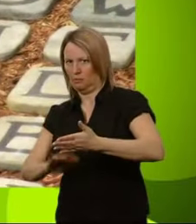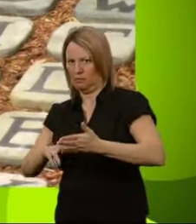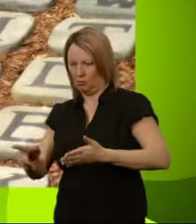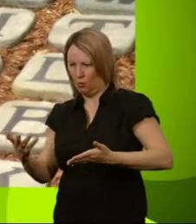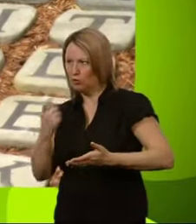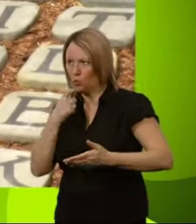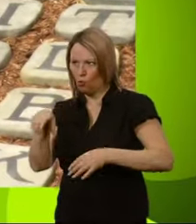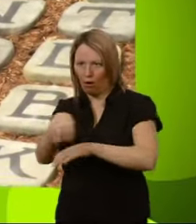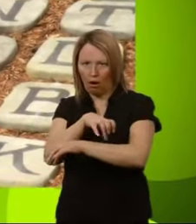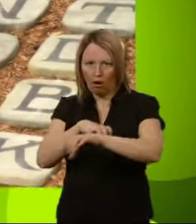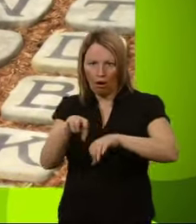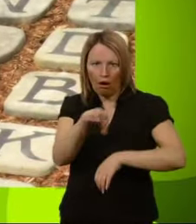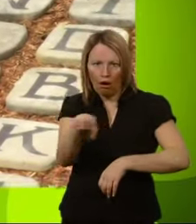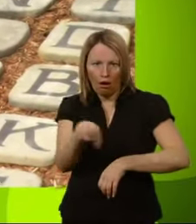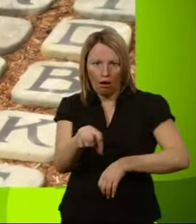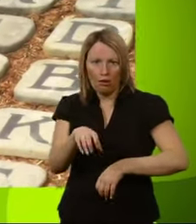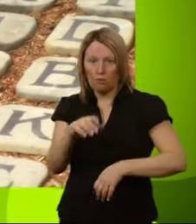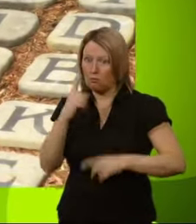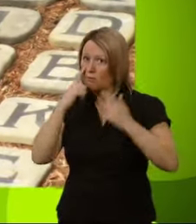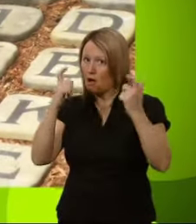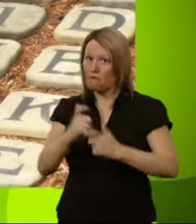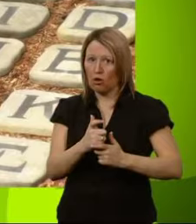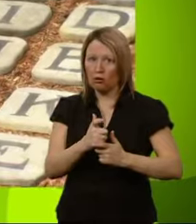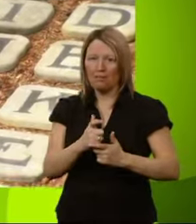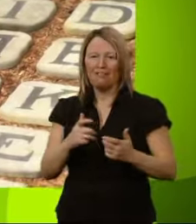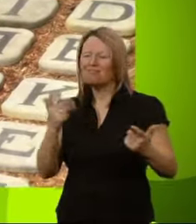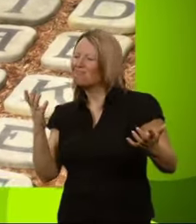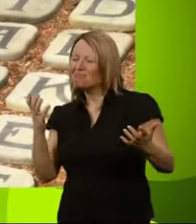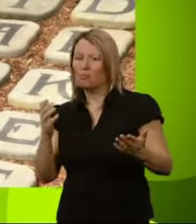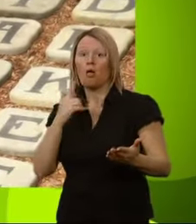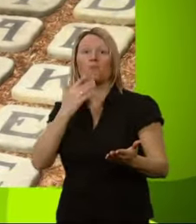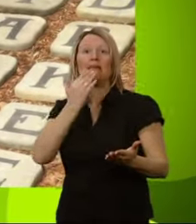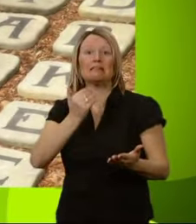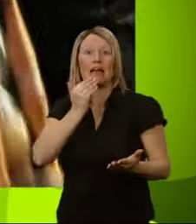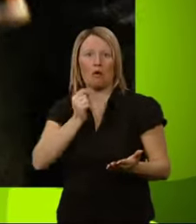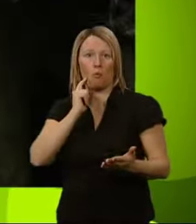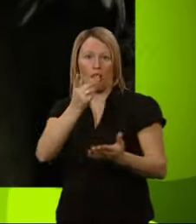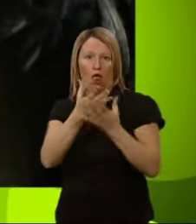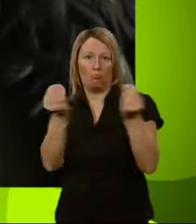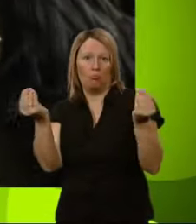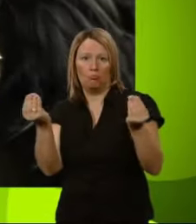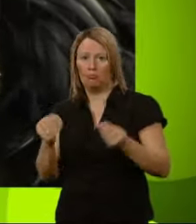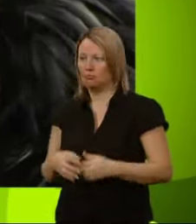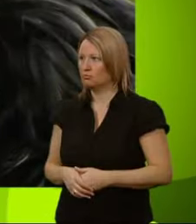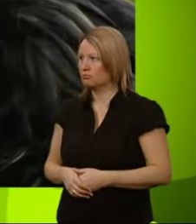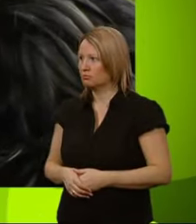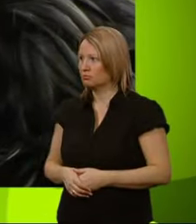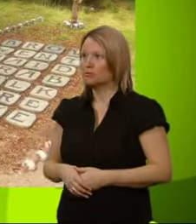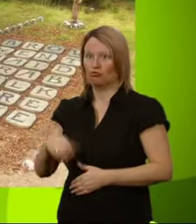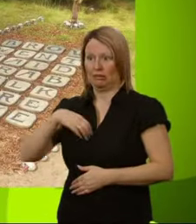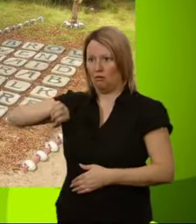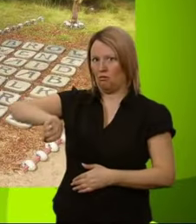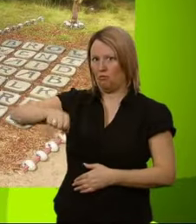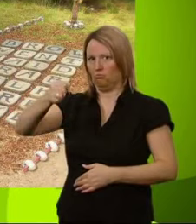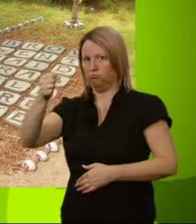But be wary. Tread on the wrong stones, and the mists will take you both. When the sands in this